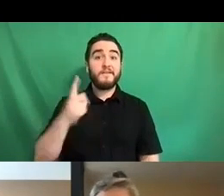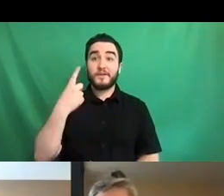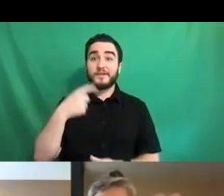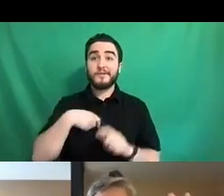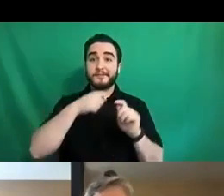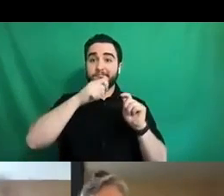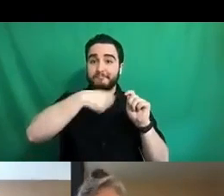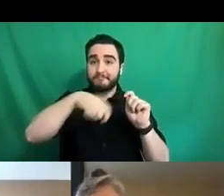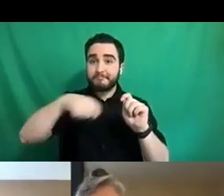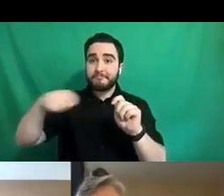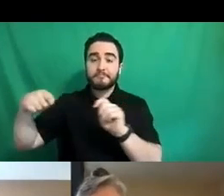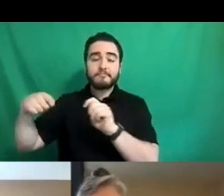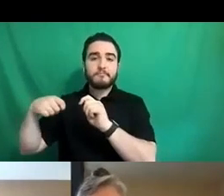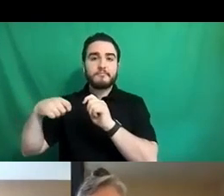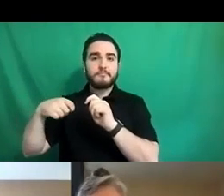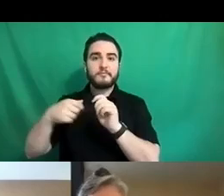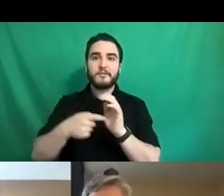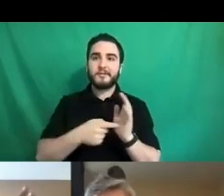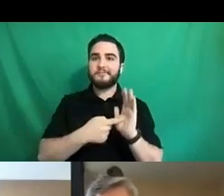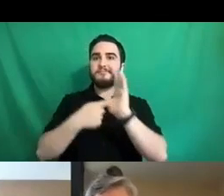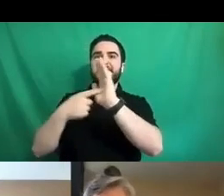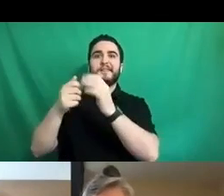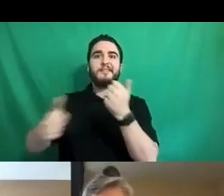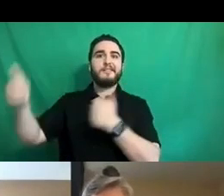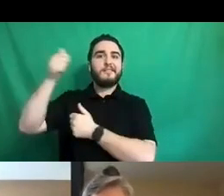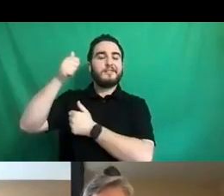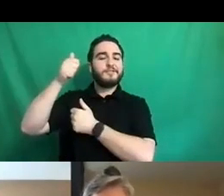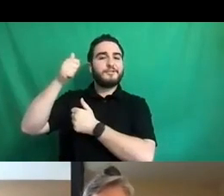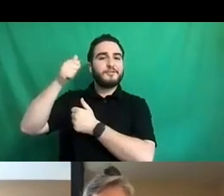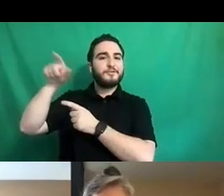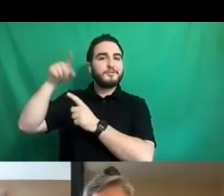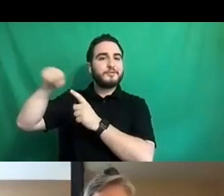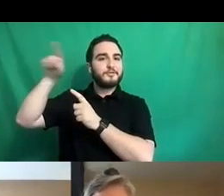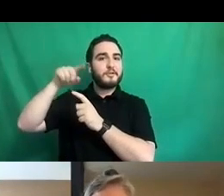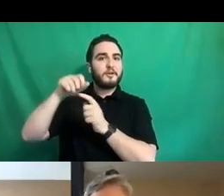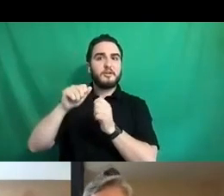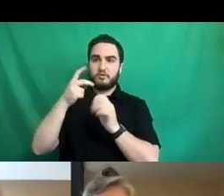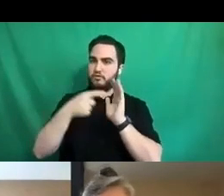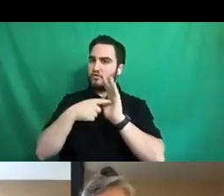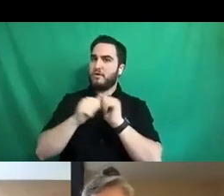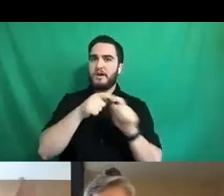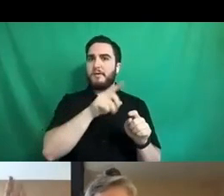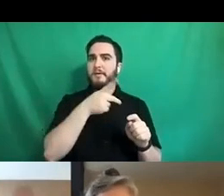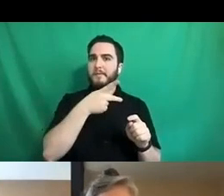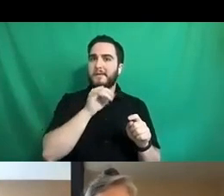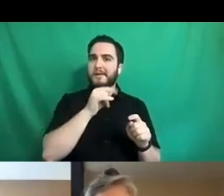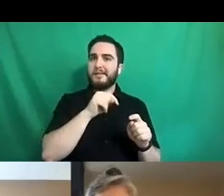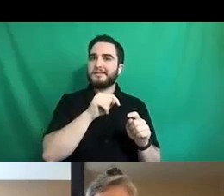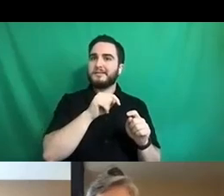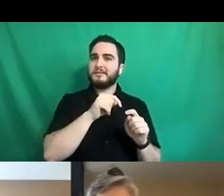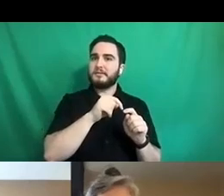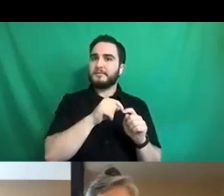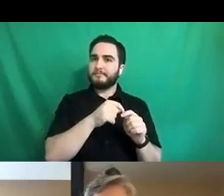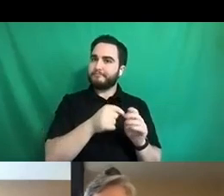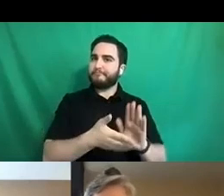that first pilot and we brought it to the leadership committee to show how the pilot had performed. And it was a good story and people all were